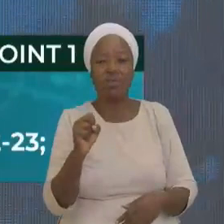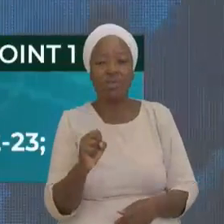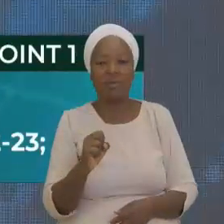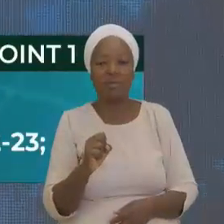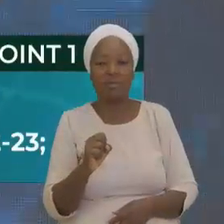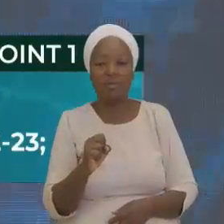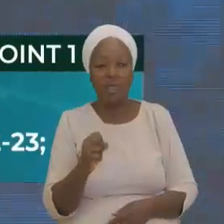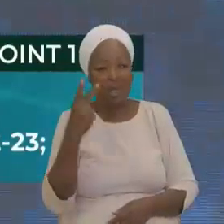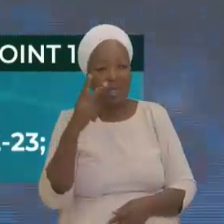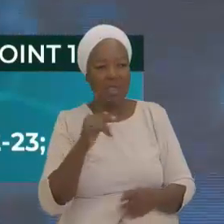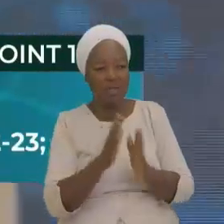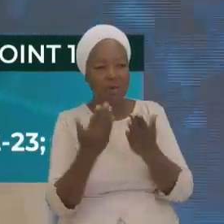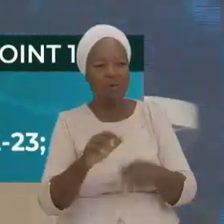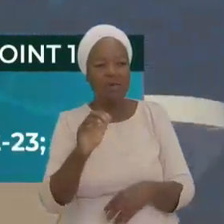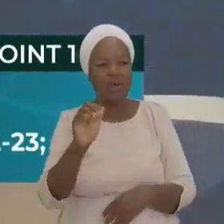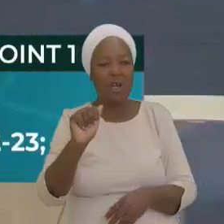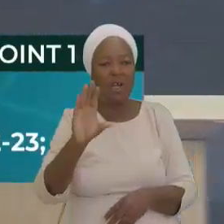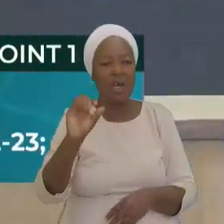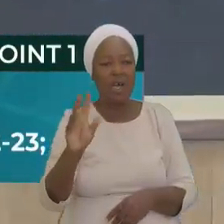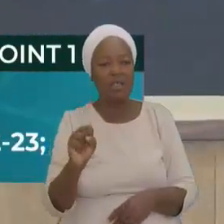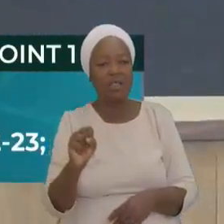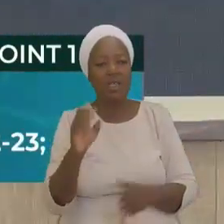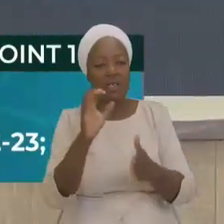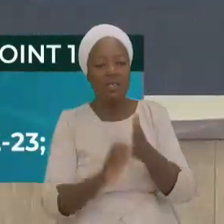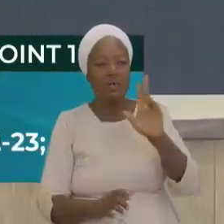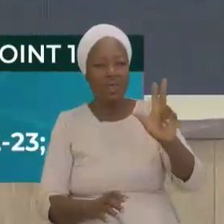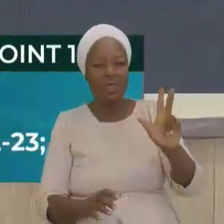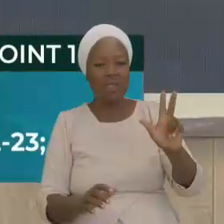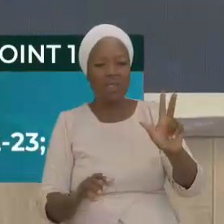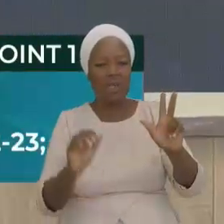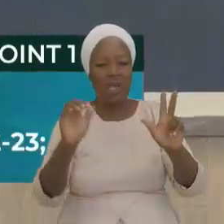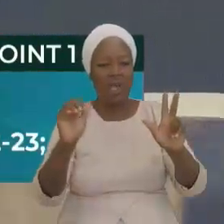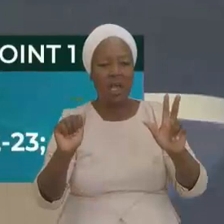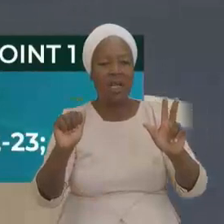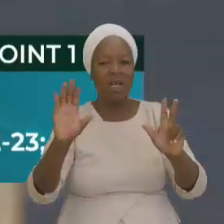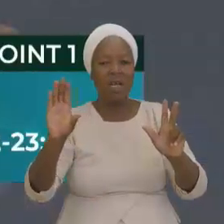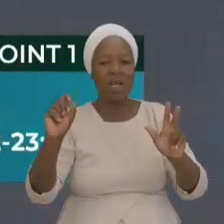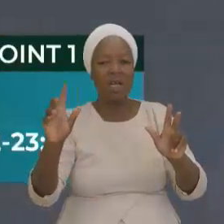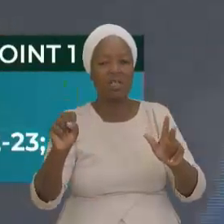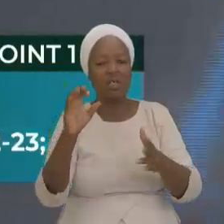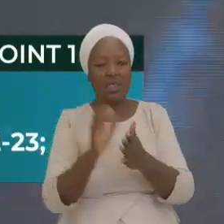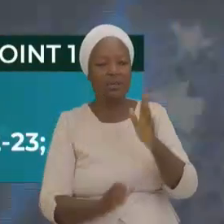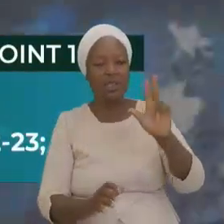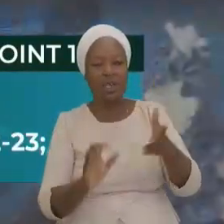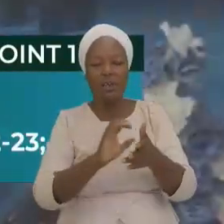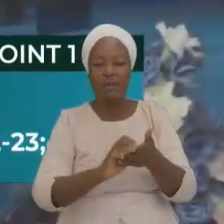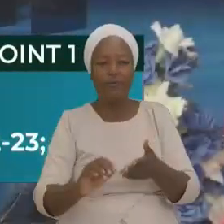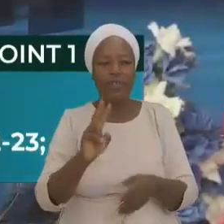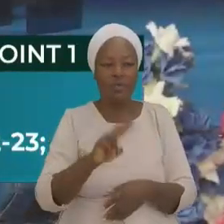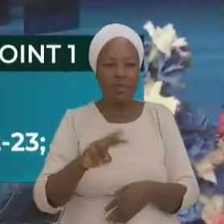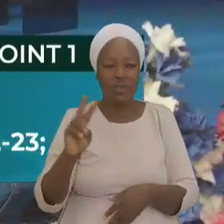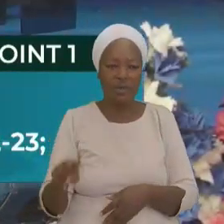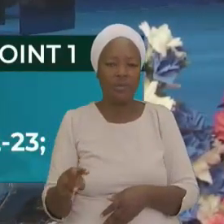Look at Acts chapter 3, reading from verse 22. It says in Acts 3